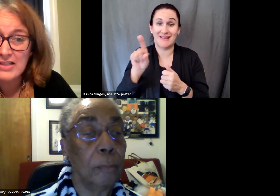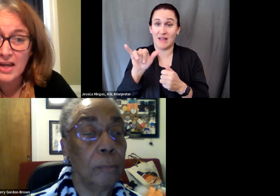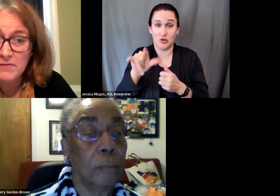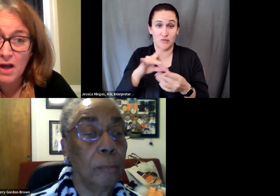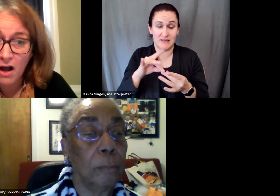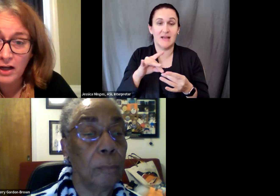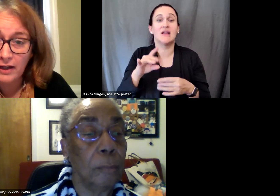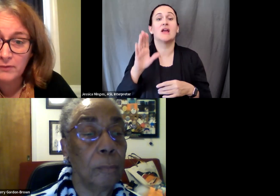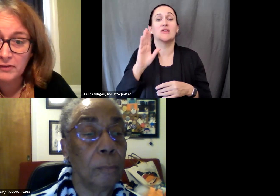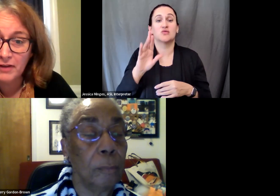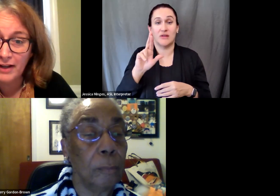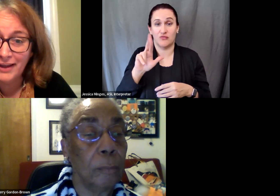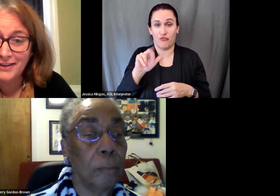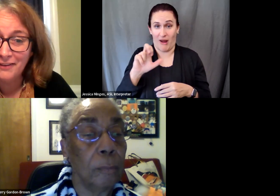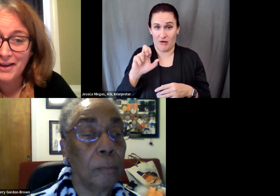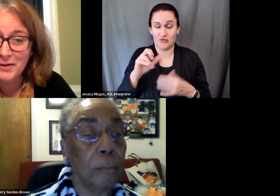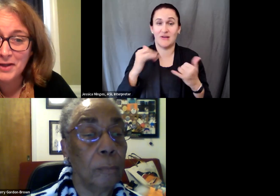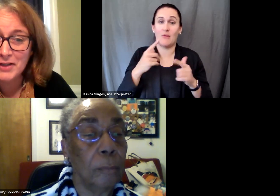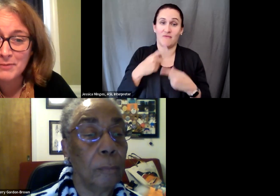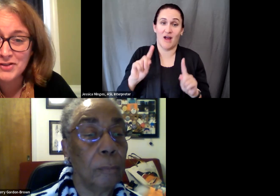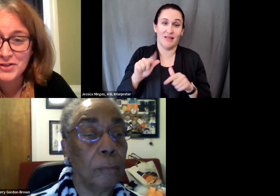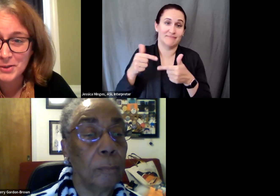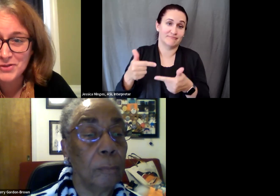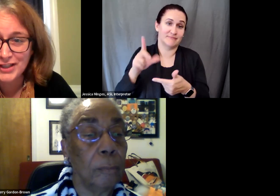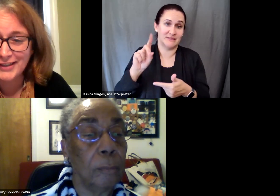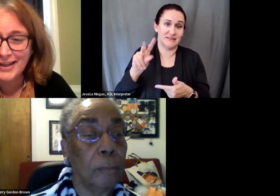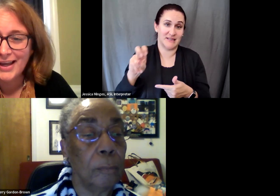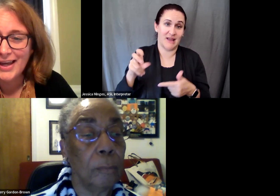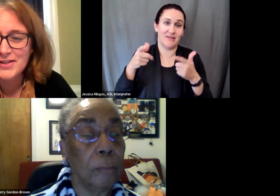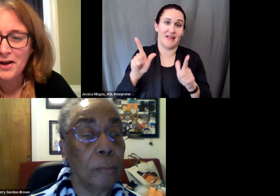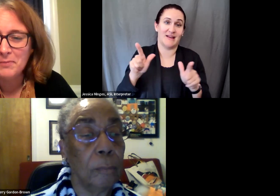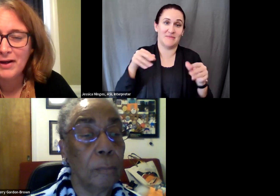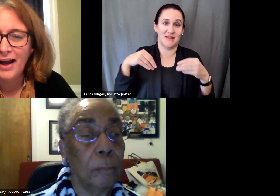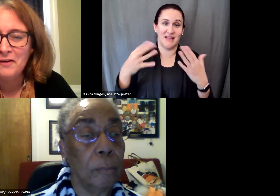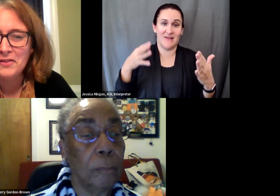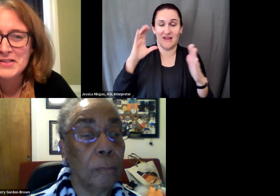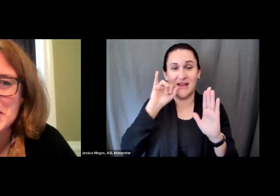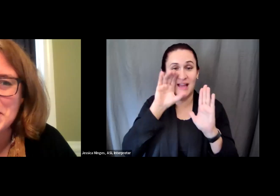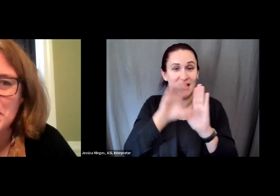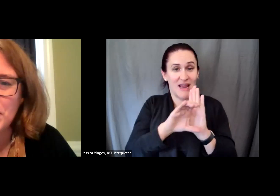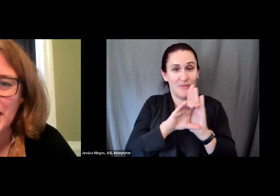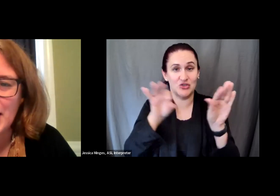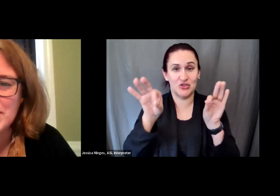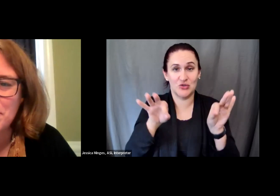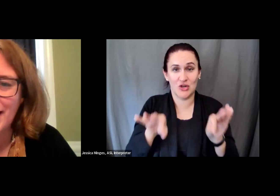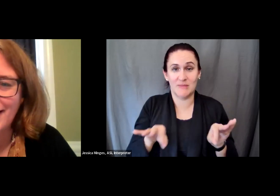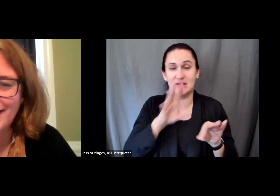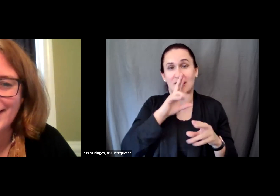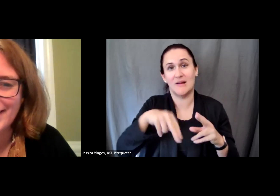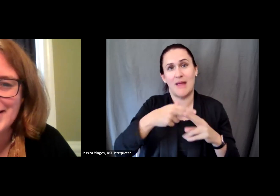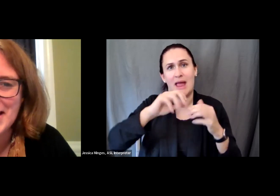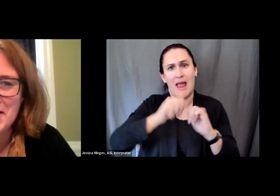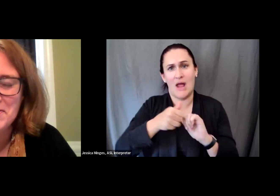finally going to let Dave talk, and we're finally going to let him give an image description and talk about how this book came to